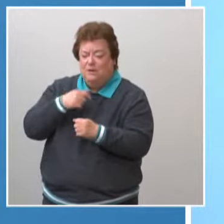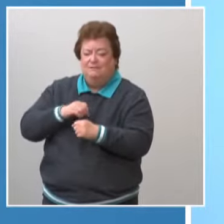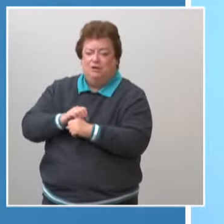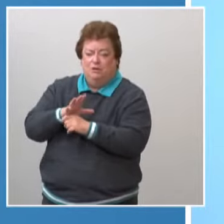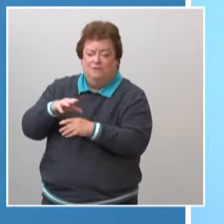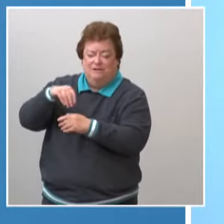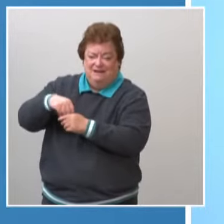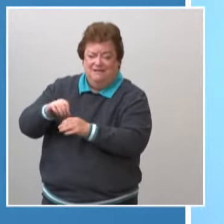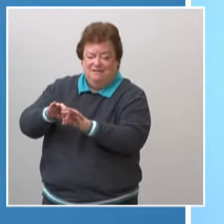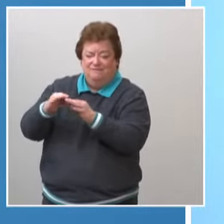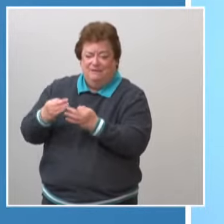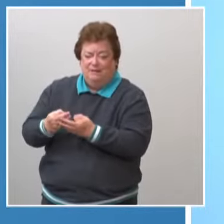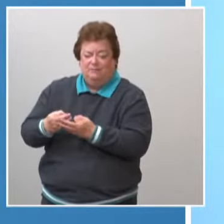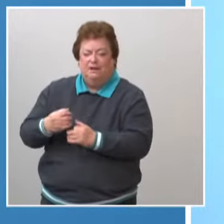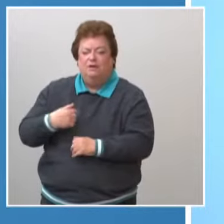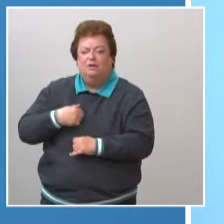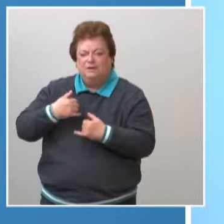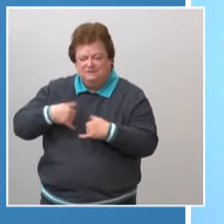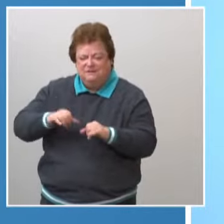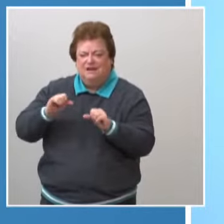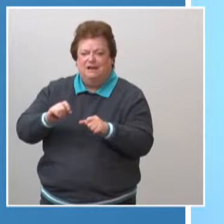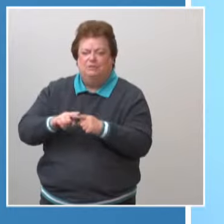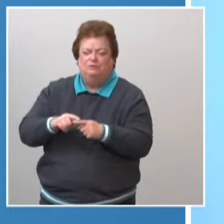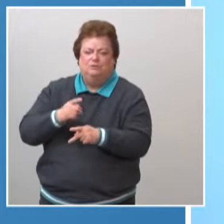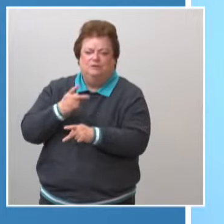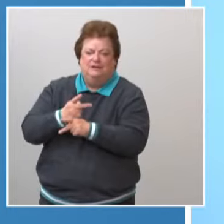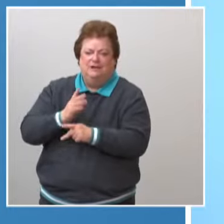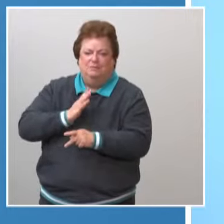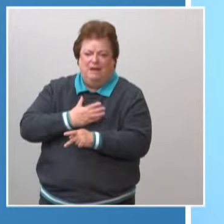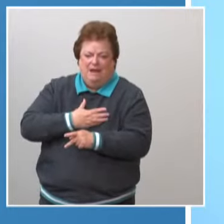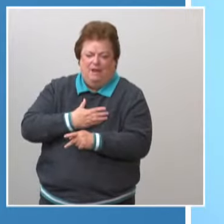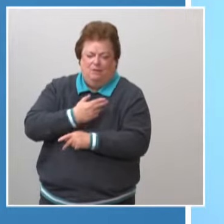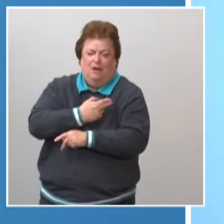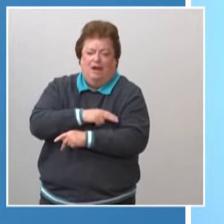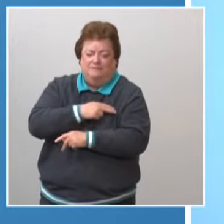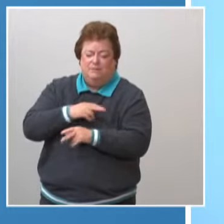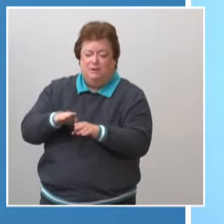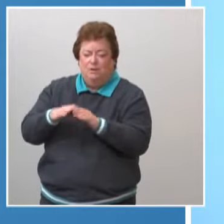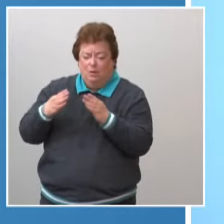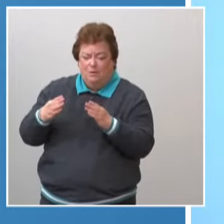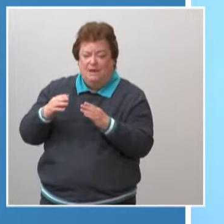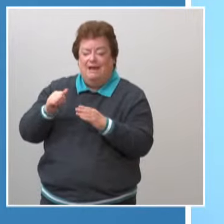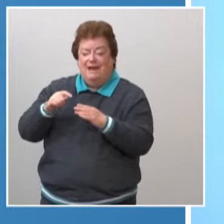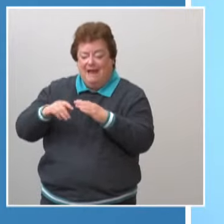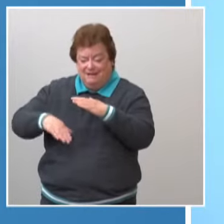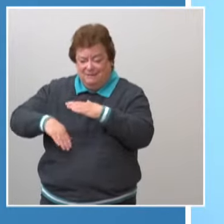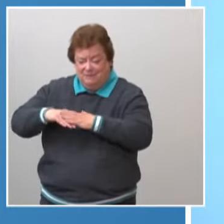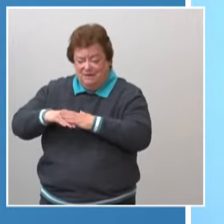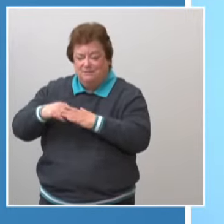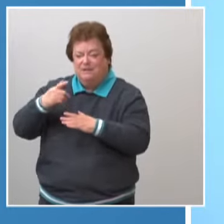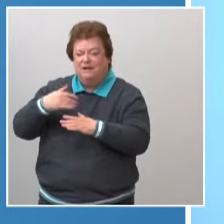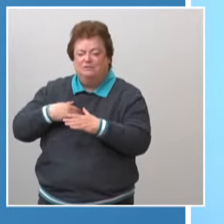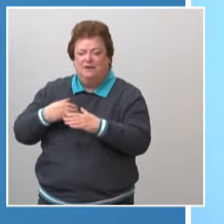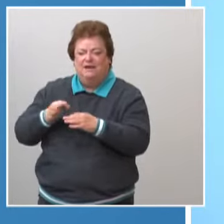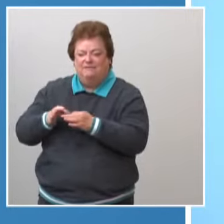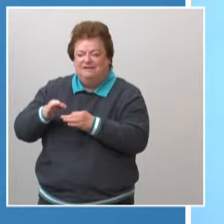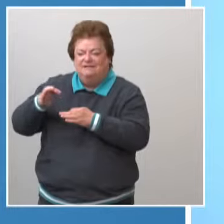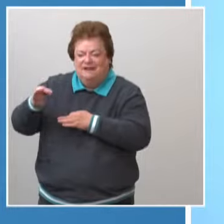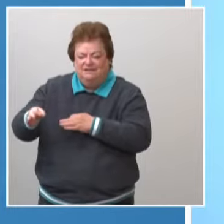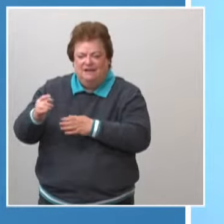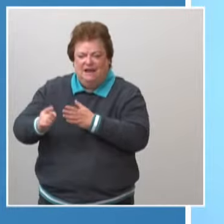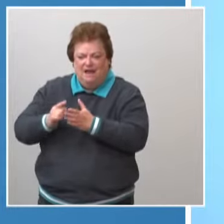family, we are still being able to keep our place open at capacity due to extended hours and extended shifts that people